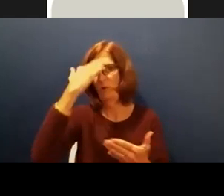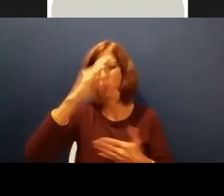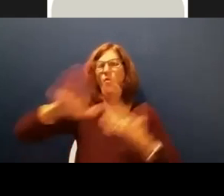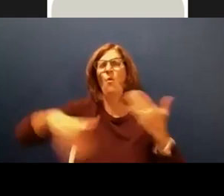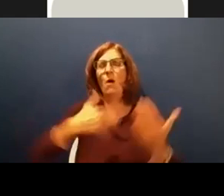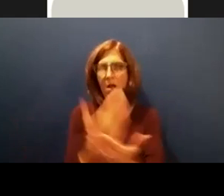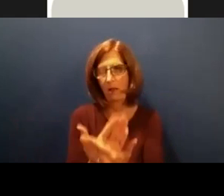make an informed decision here.